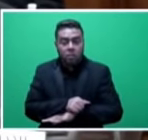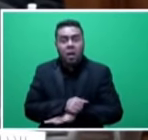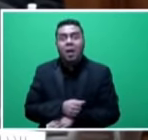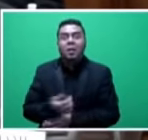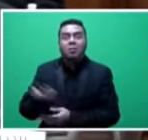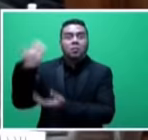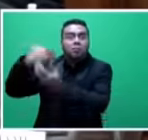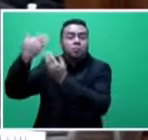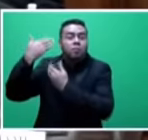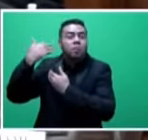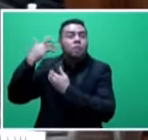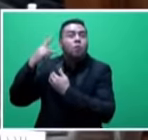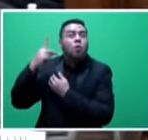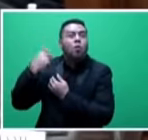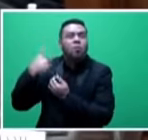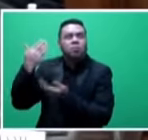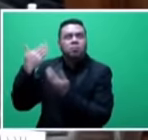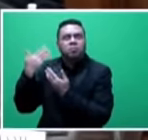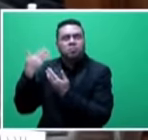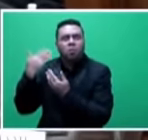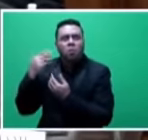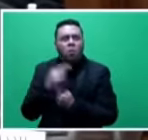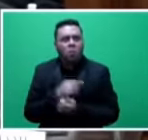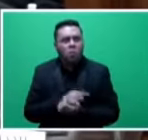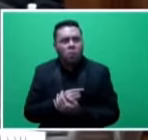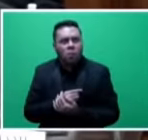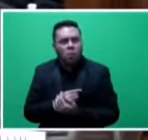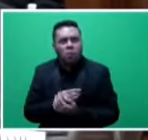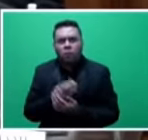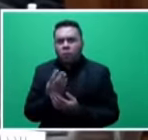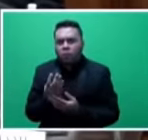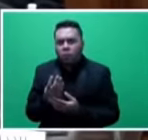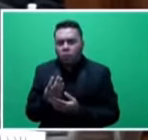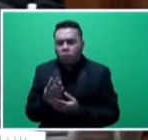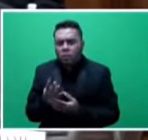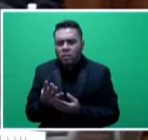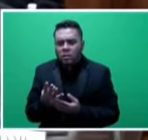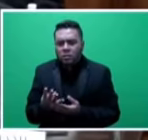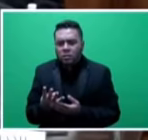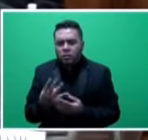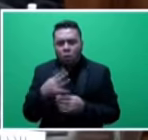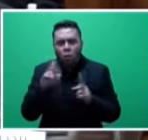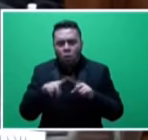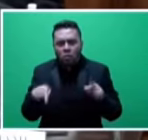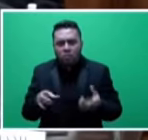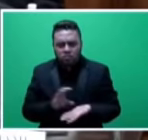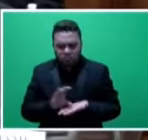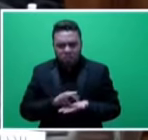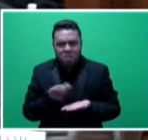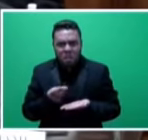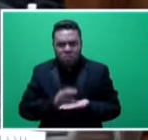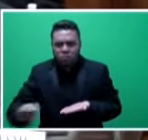renowned for its prudence, launched its fourth stimulus package in May, which pushed its budget deficit to